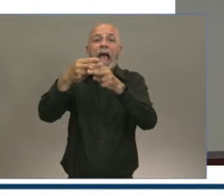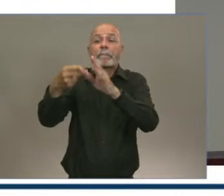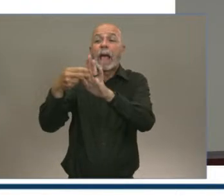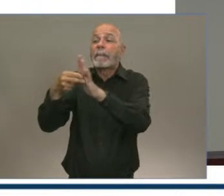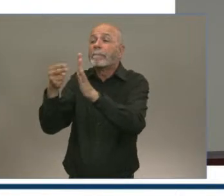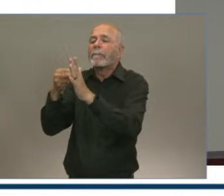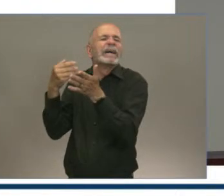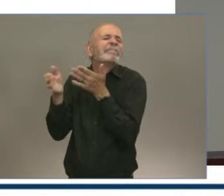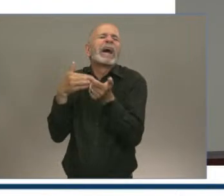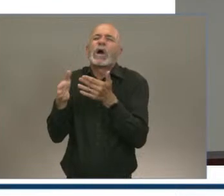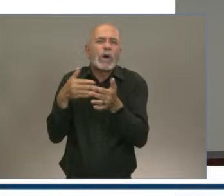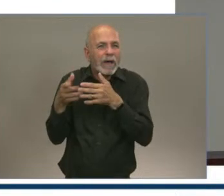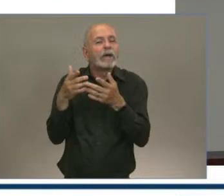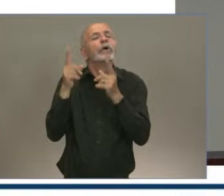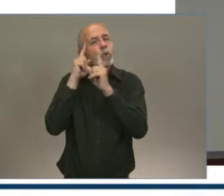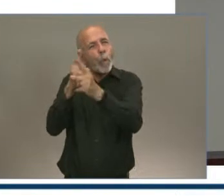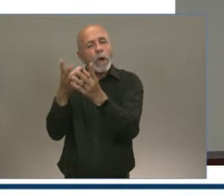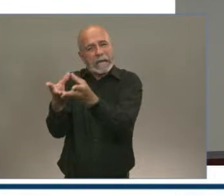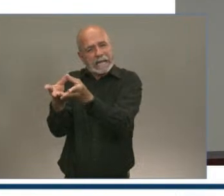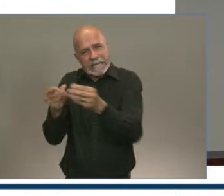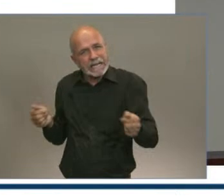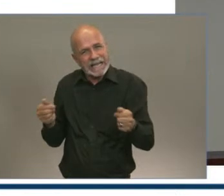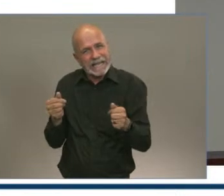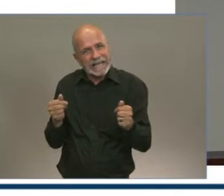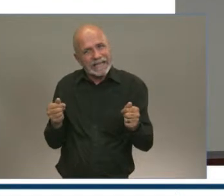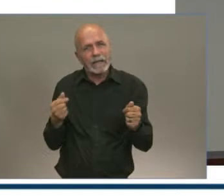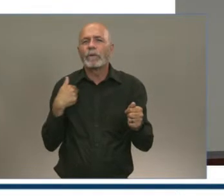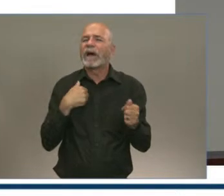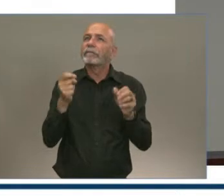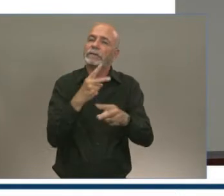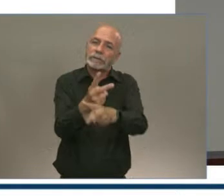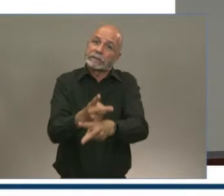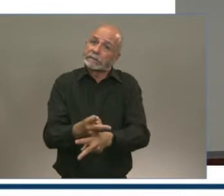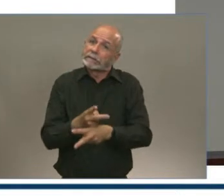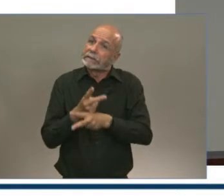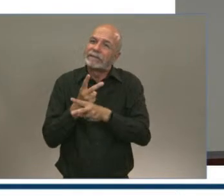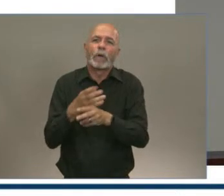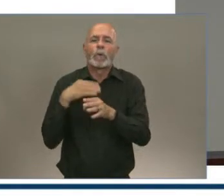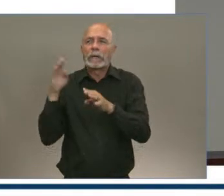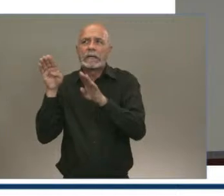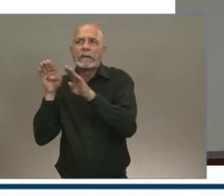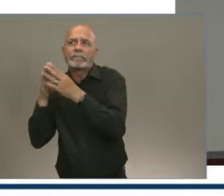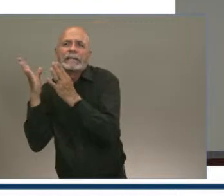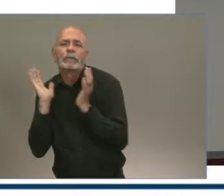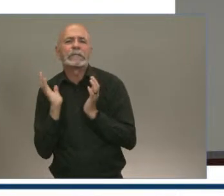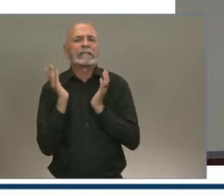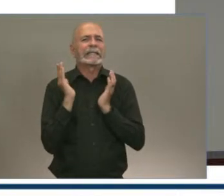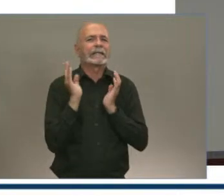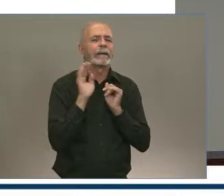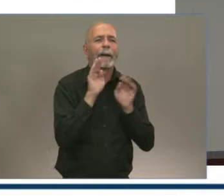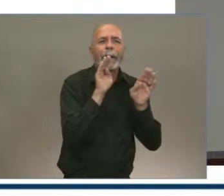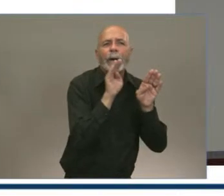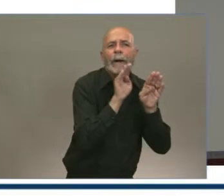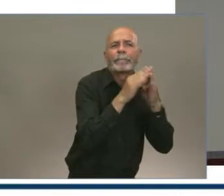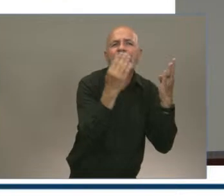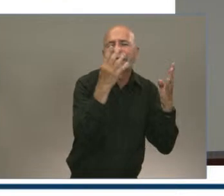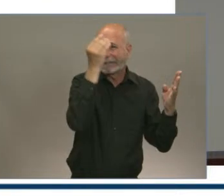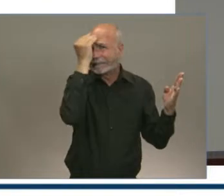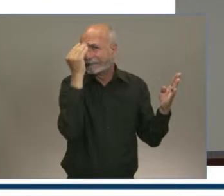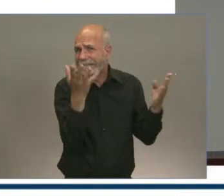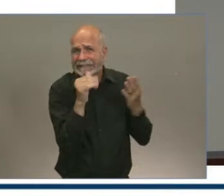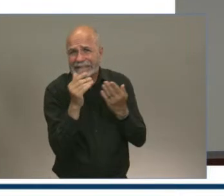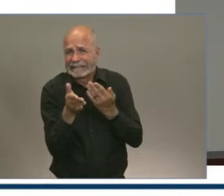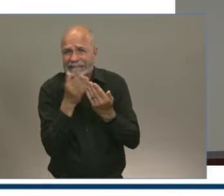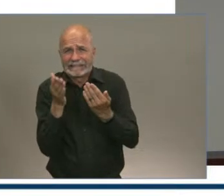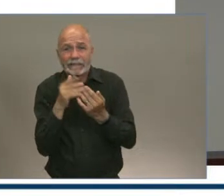It also means that we have to be cautious as we're opening up because of the high infectiousness of these variant strains.